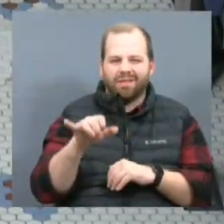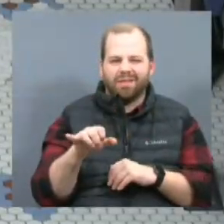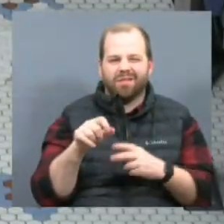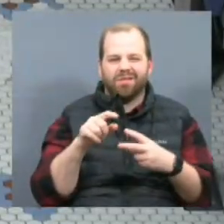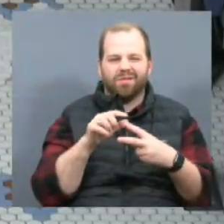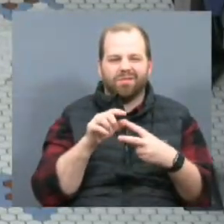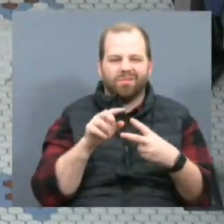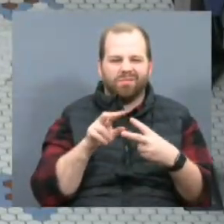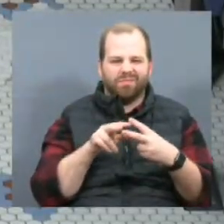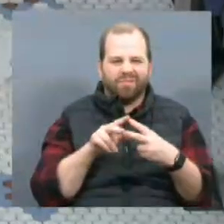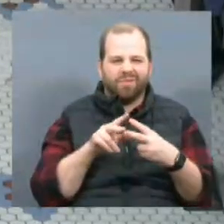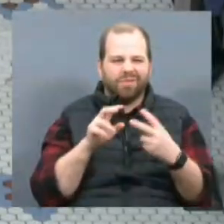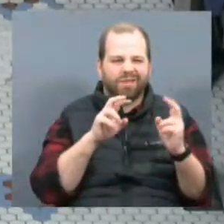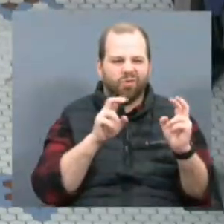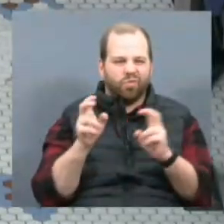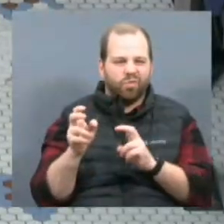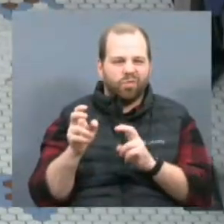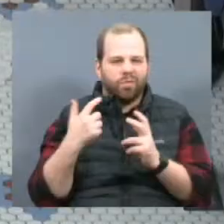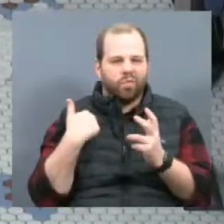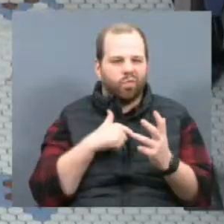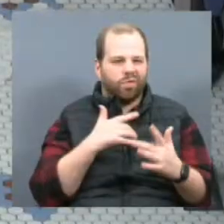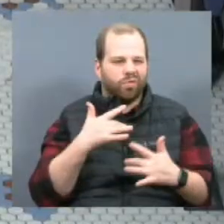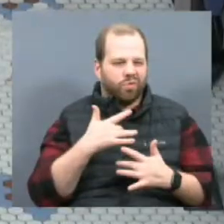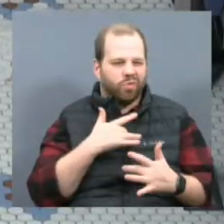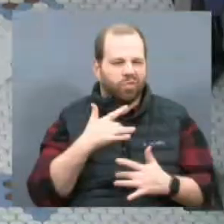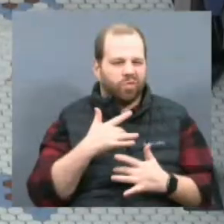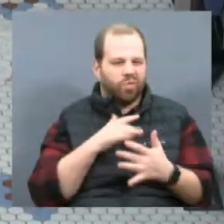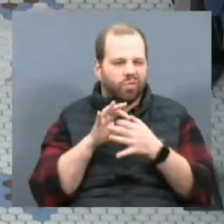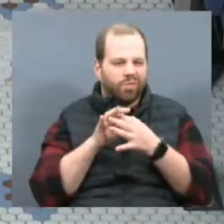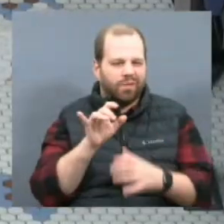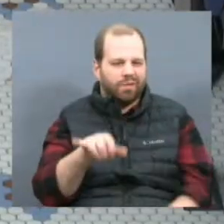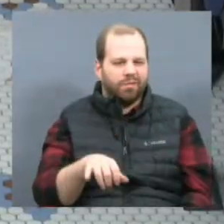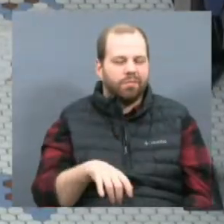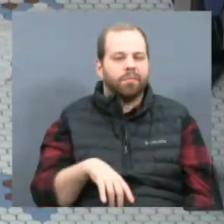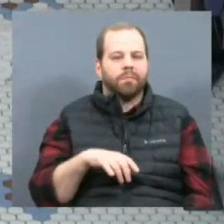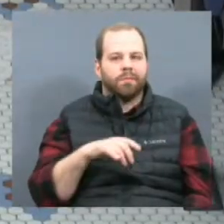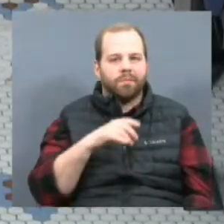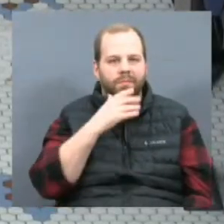two biggest issues that we're concerned about with this.